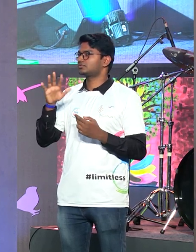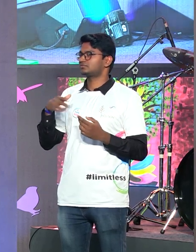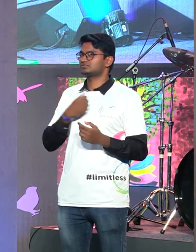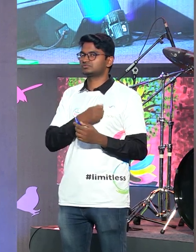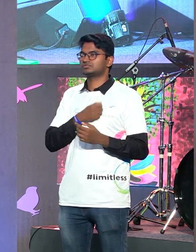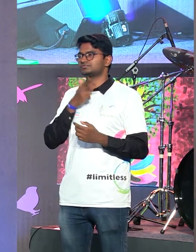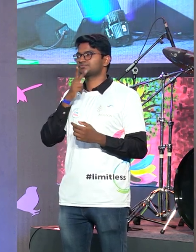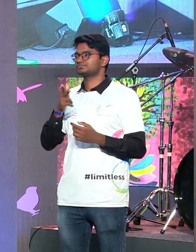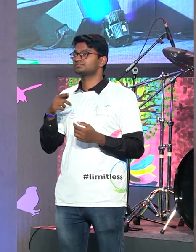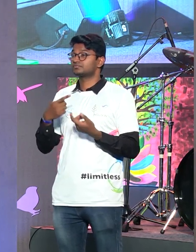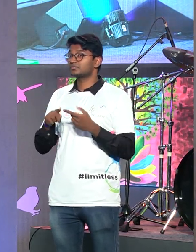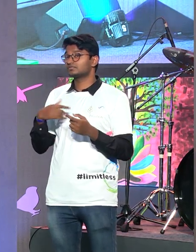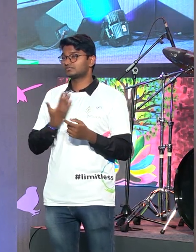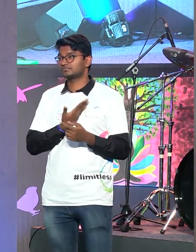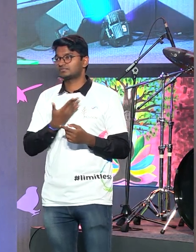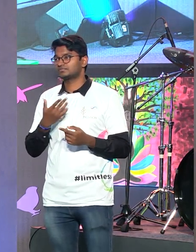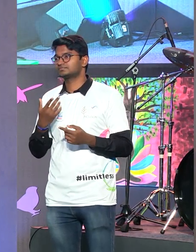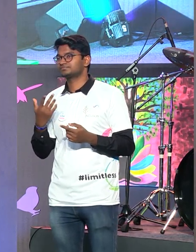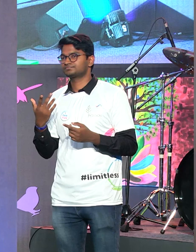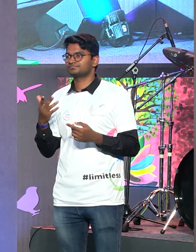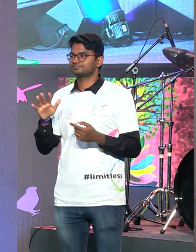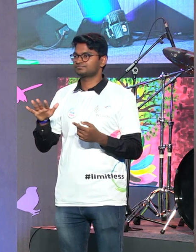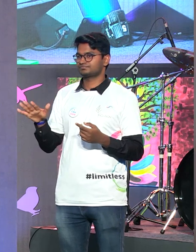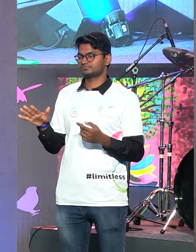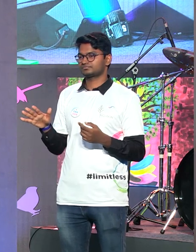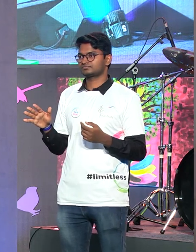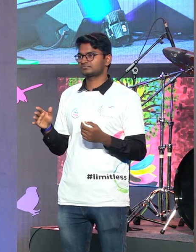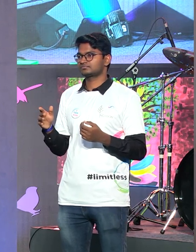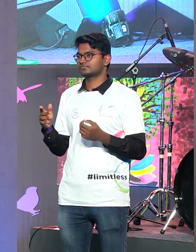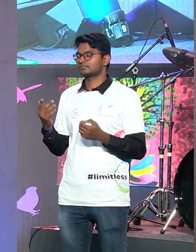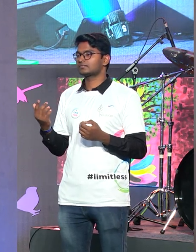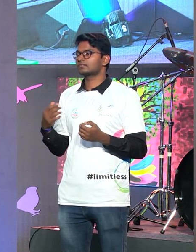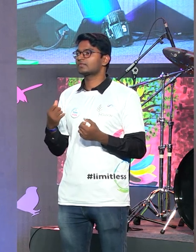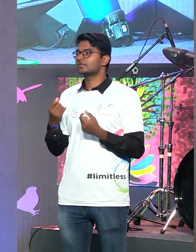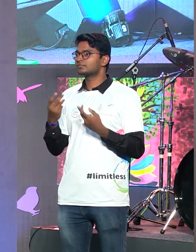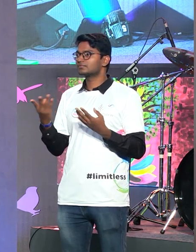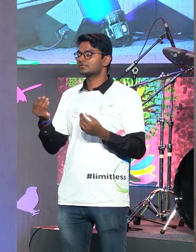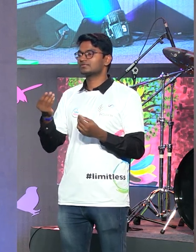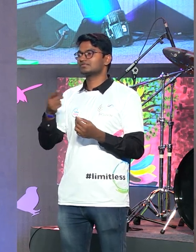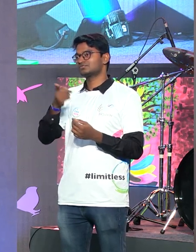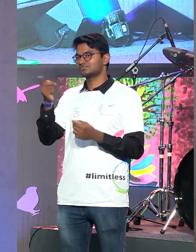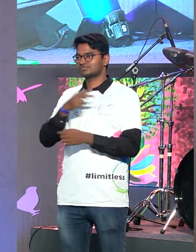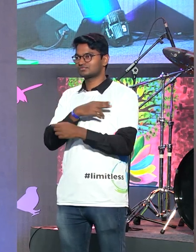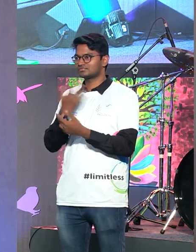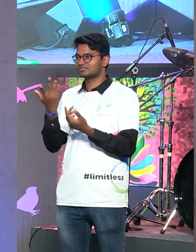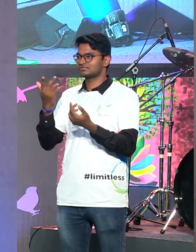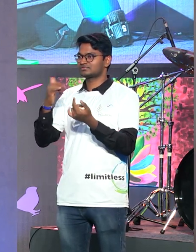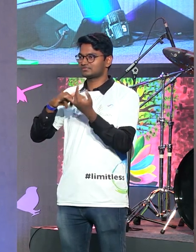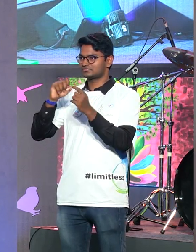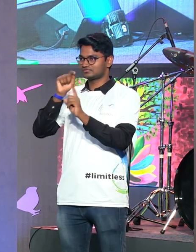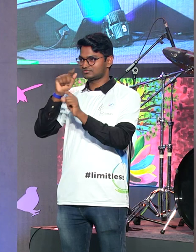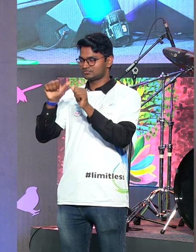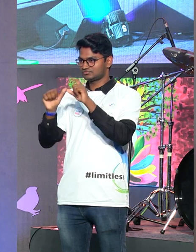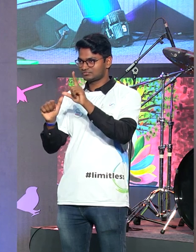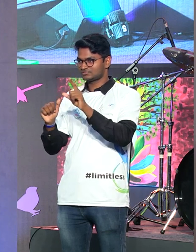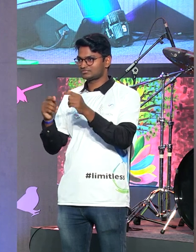have to face it every time. I remember many years ago, after my master's in social work, when I was working with an NGO,